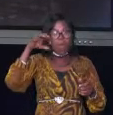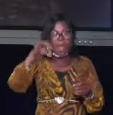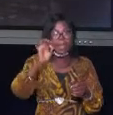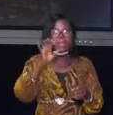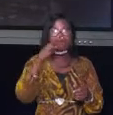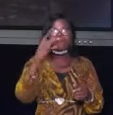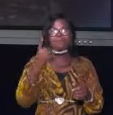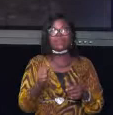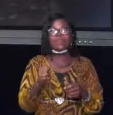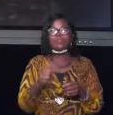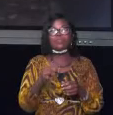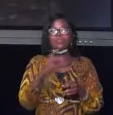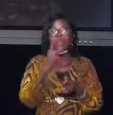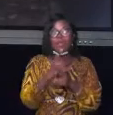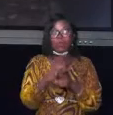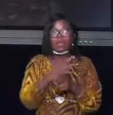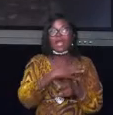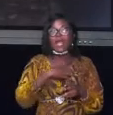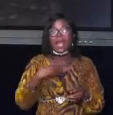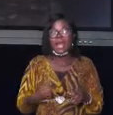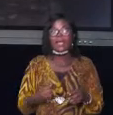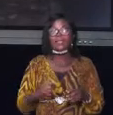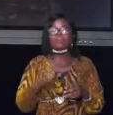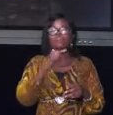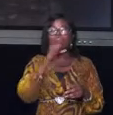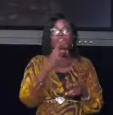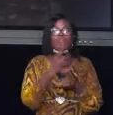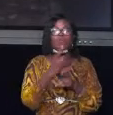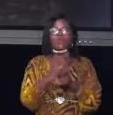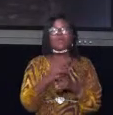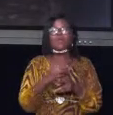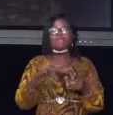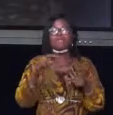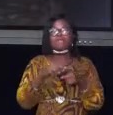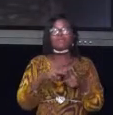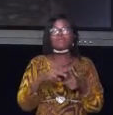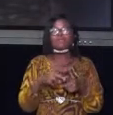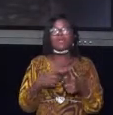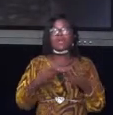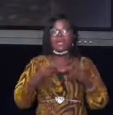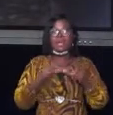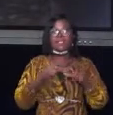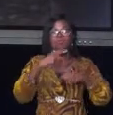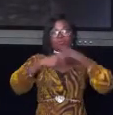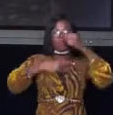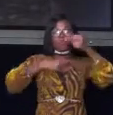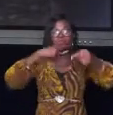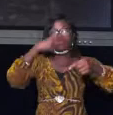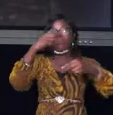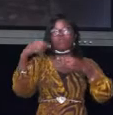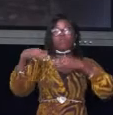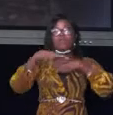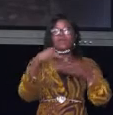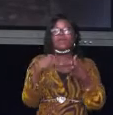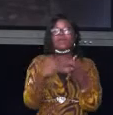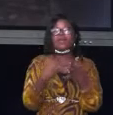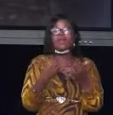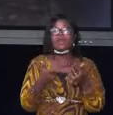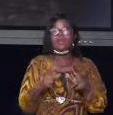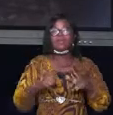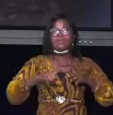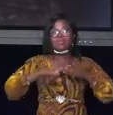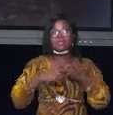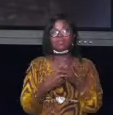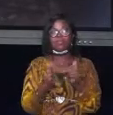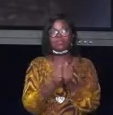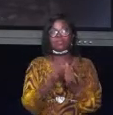identify finite and non-finite verbs. Let's go into the lesson.